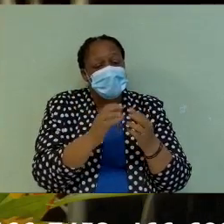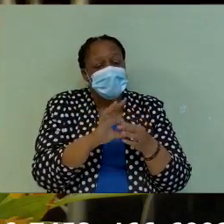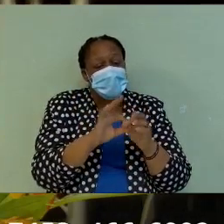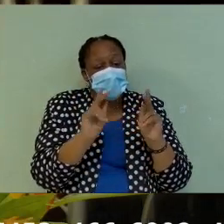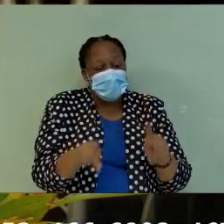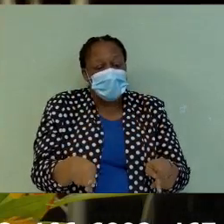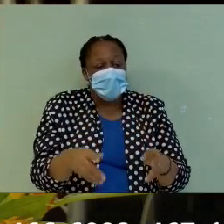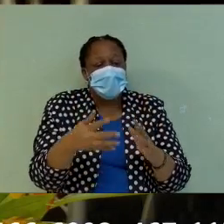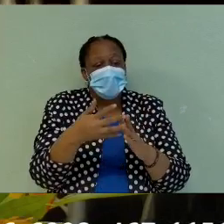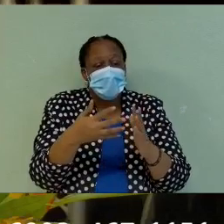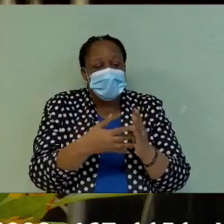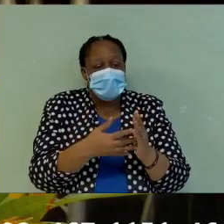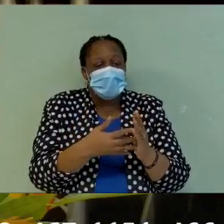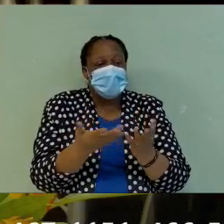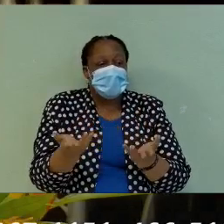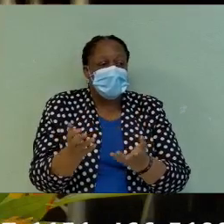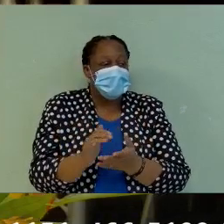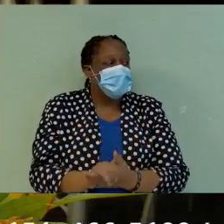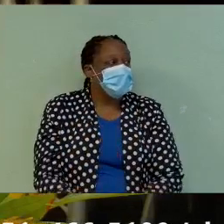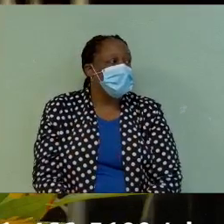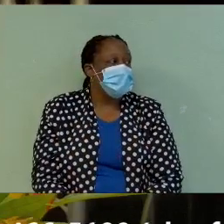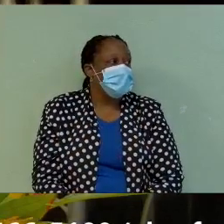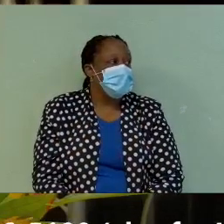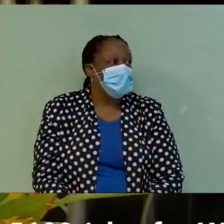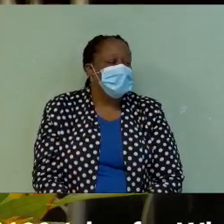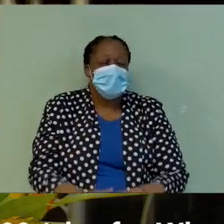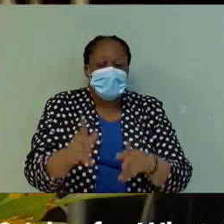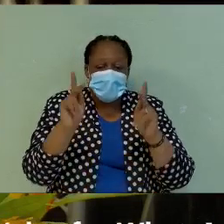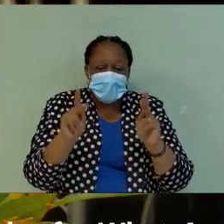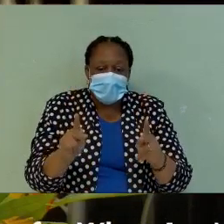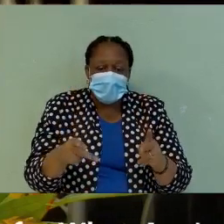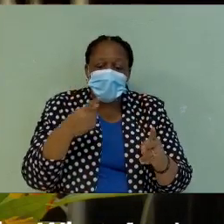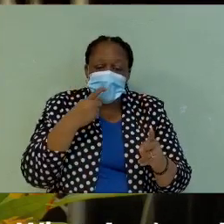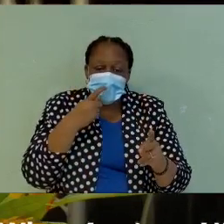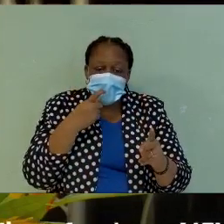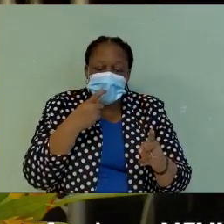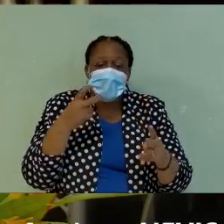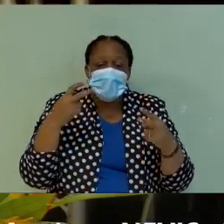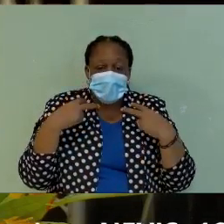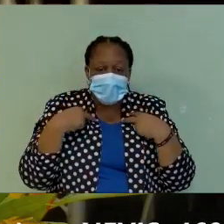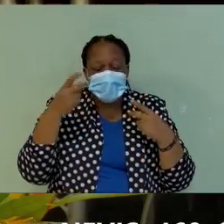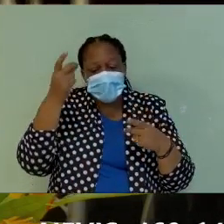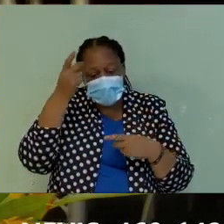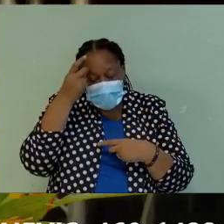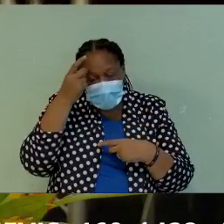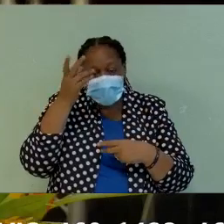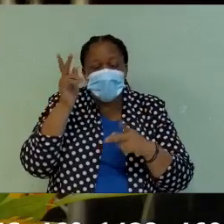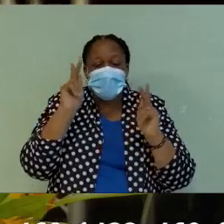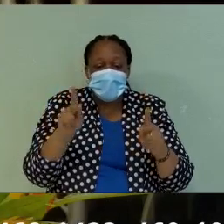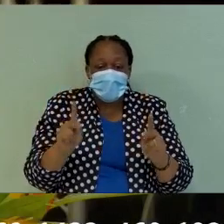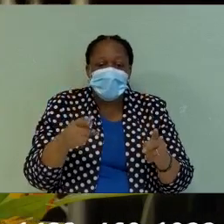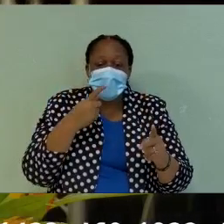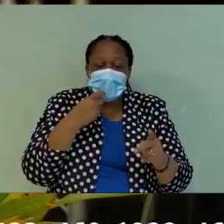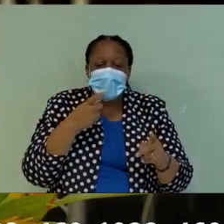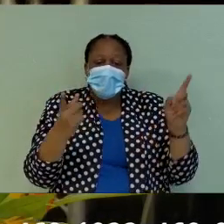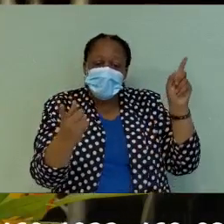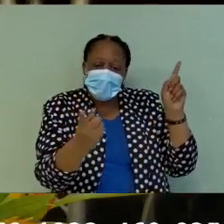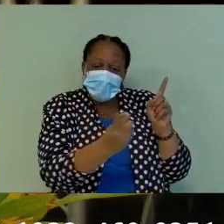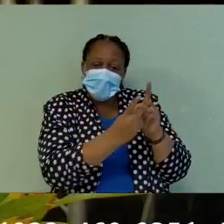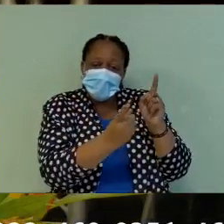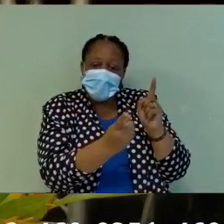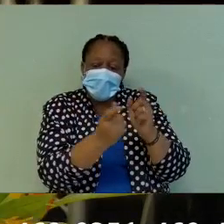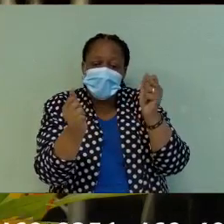are testing. And please note that this approach is in keeping with international protocols